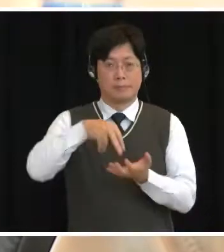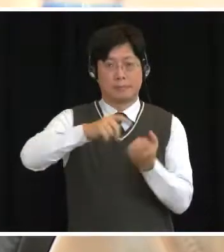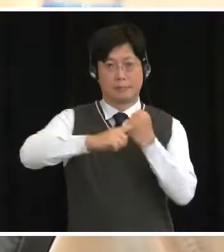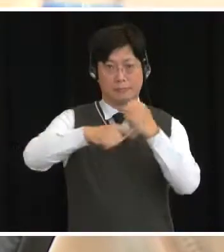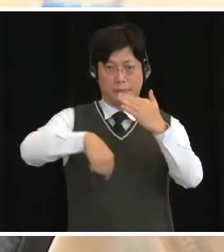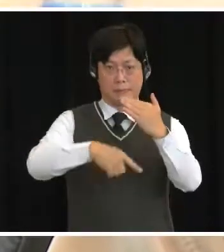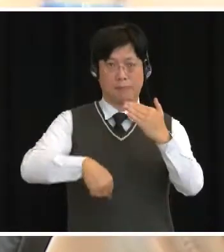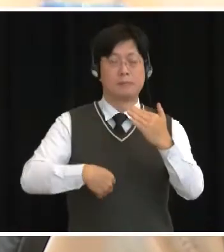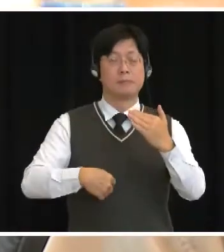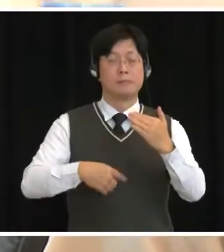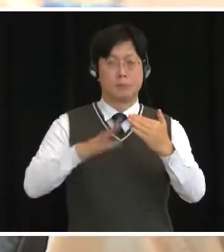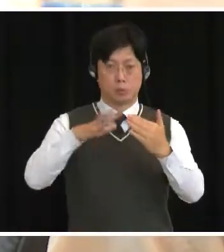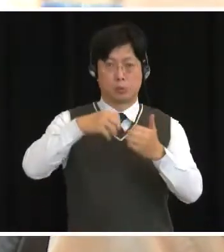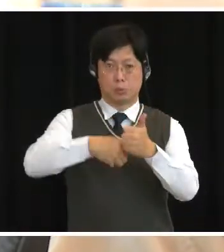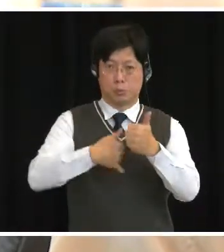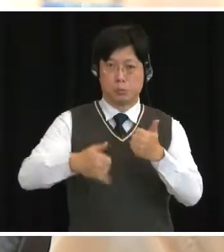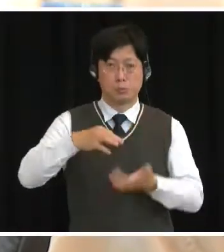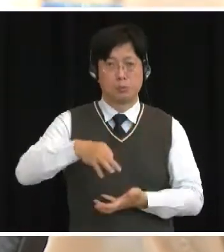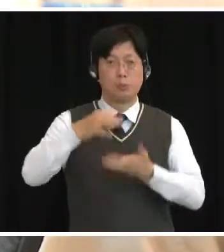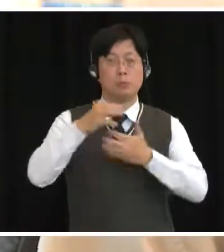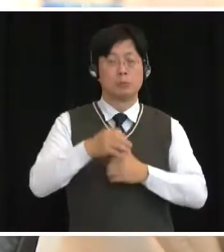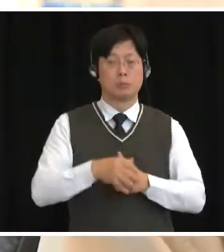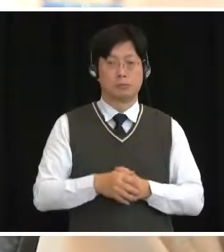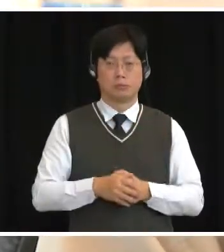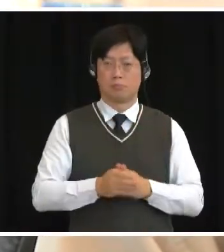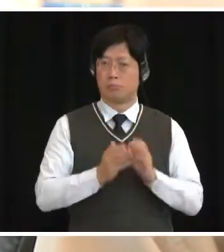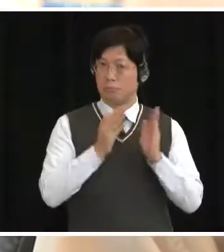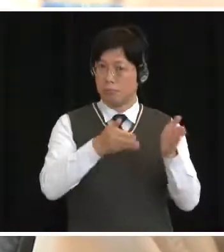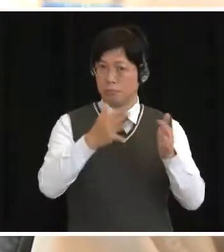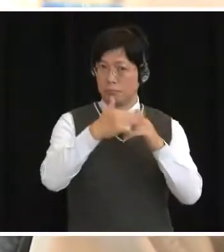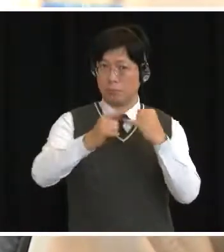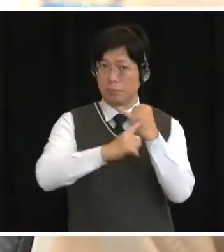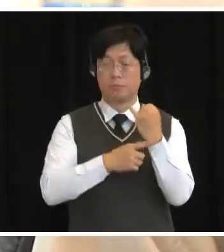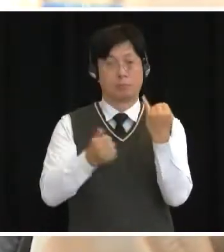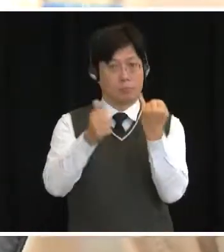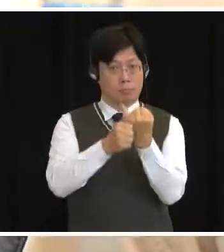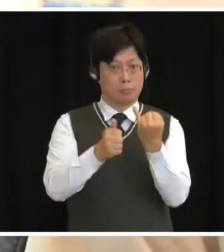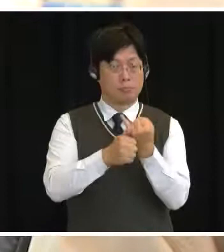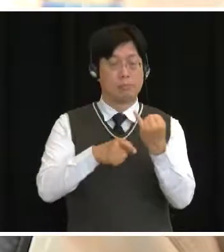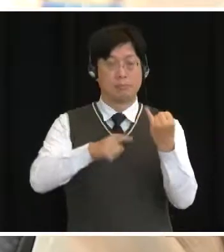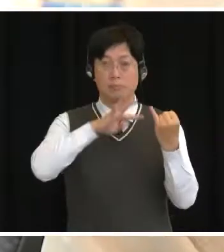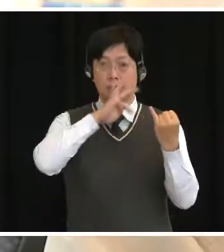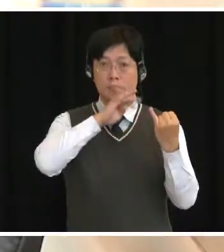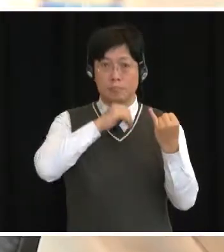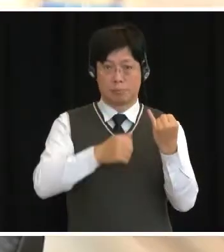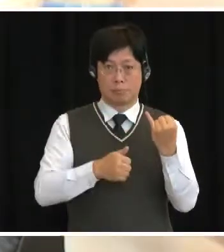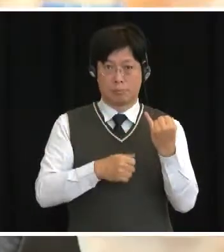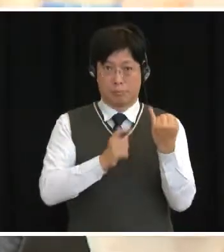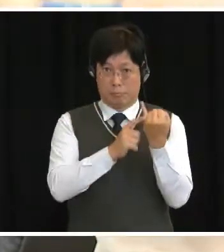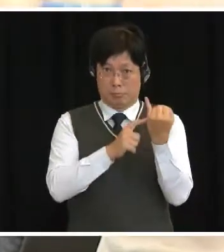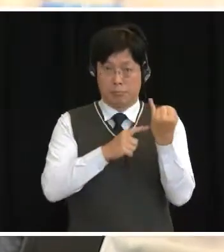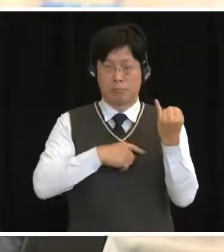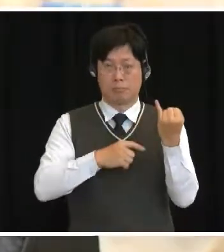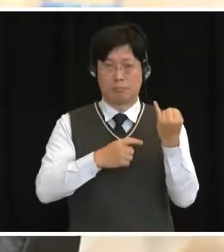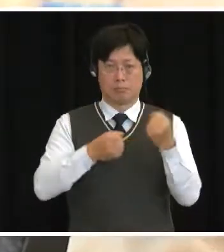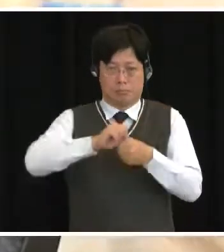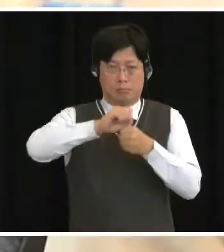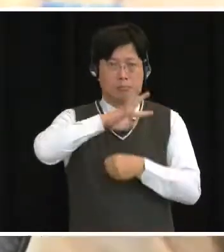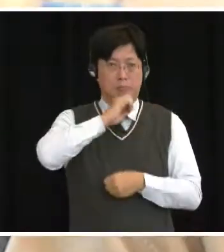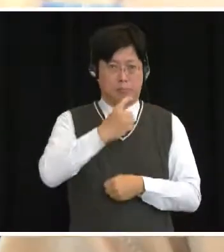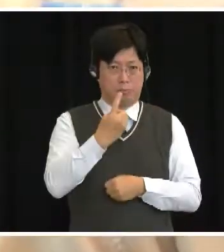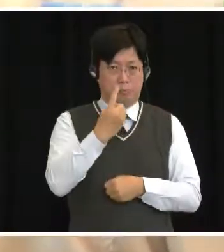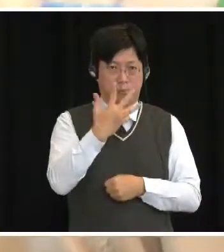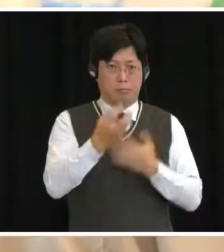2016, the Legislative Yuan also saw some proposals